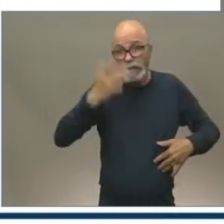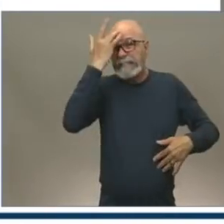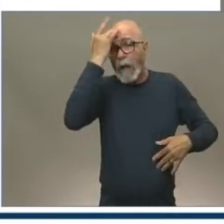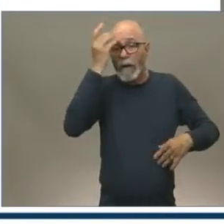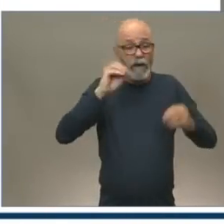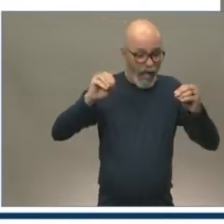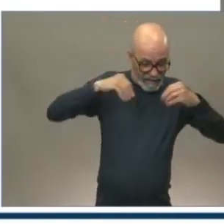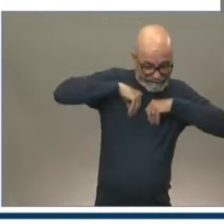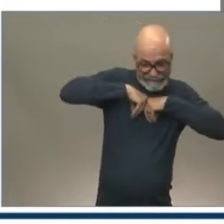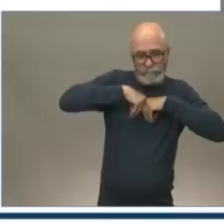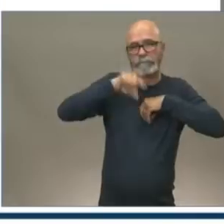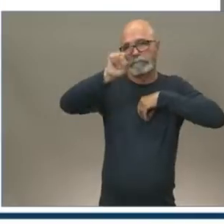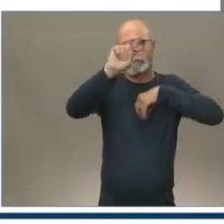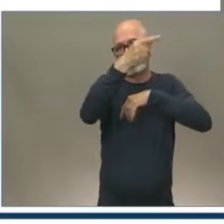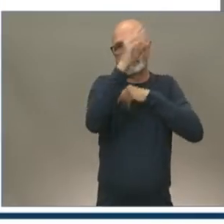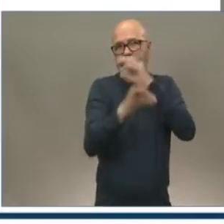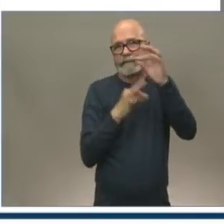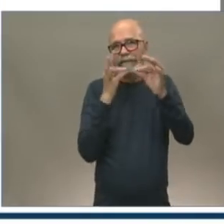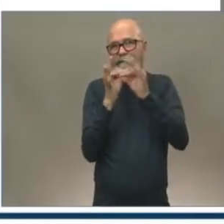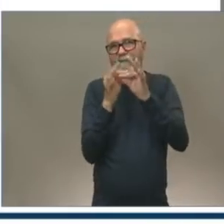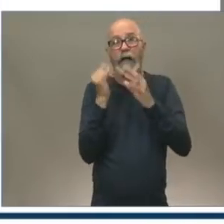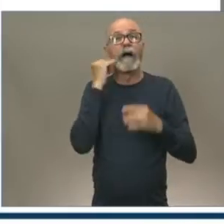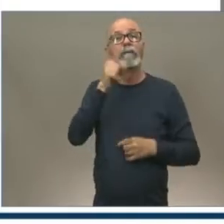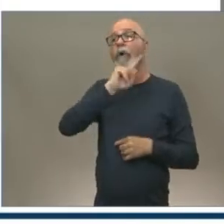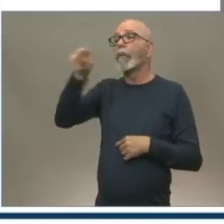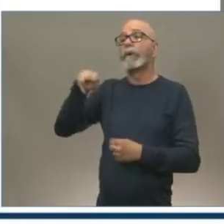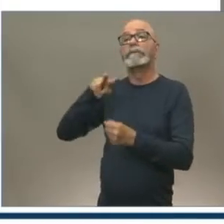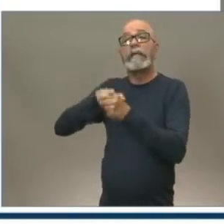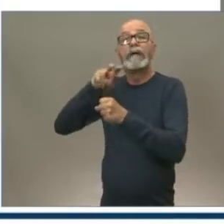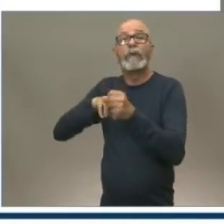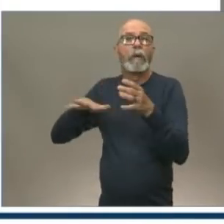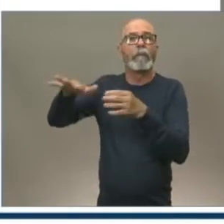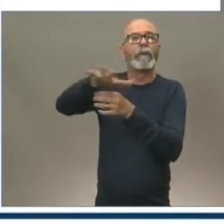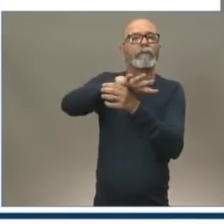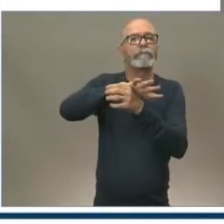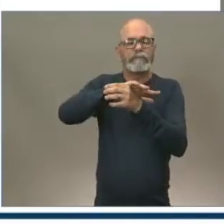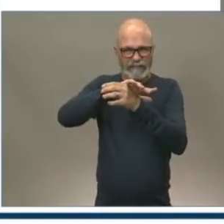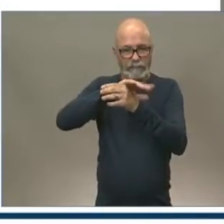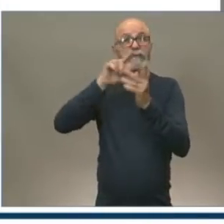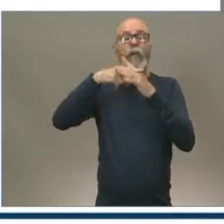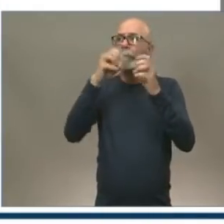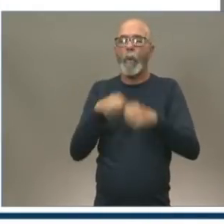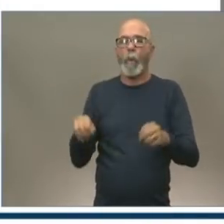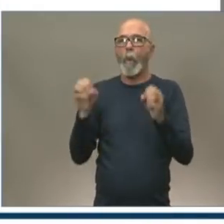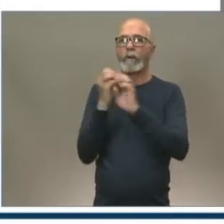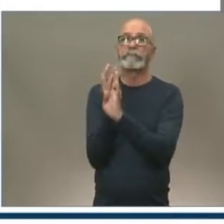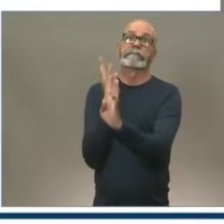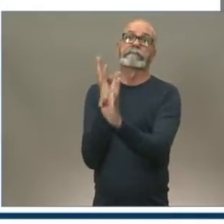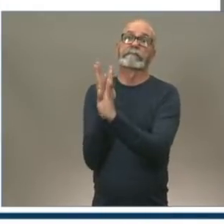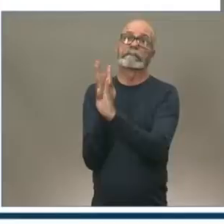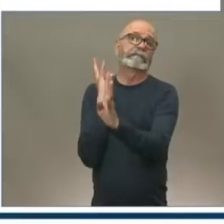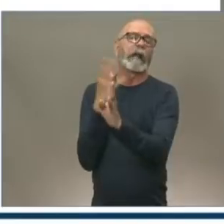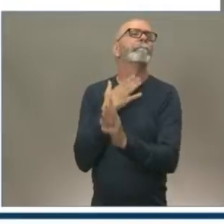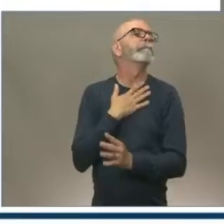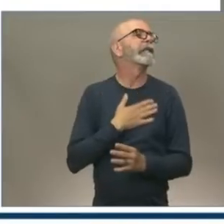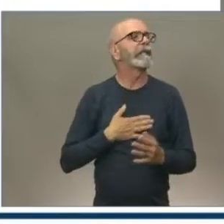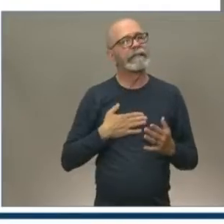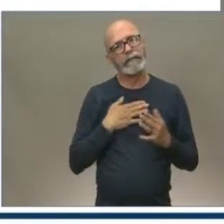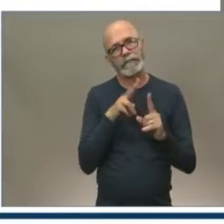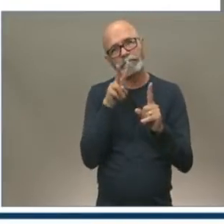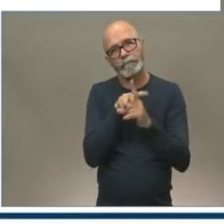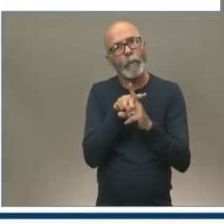primary assessment centers in the central zone have increased capacity, so please go online to book an appointment for a symptomatic